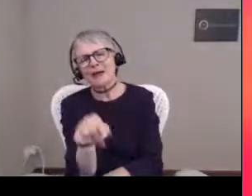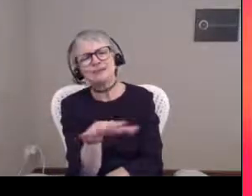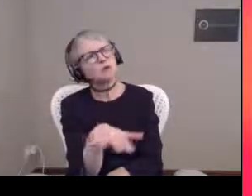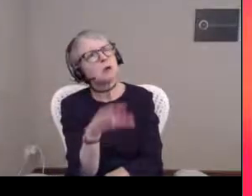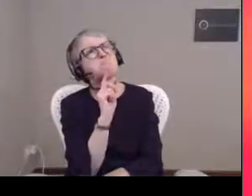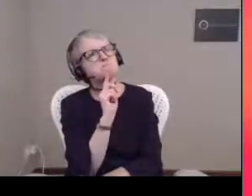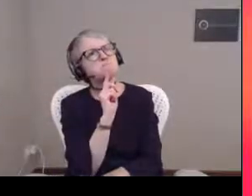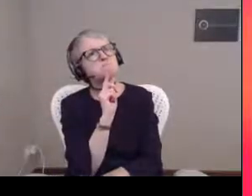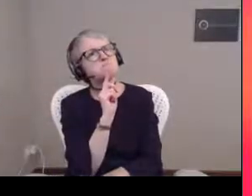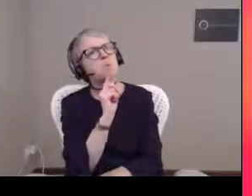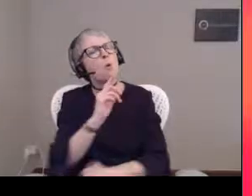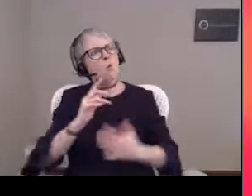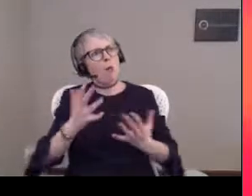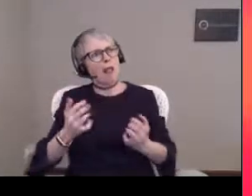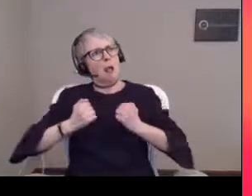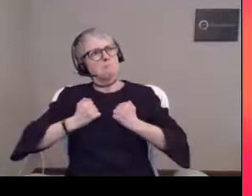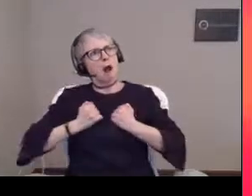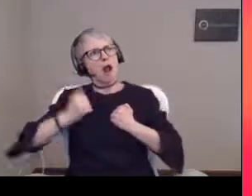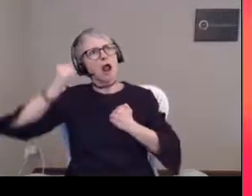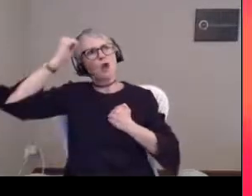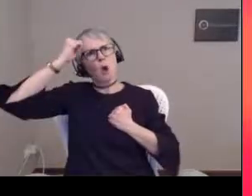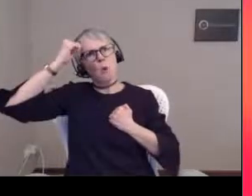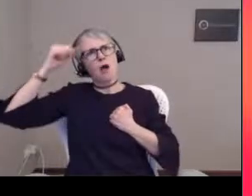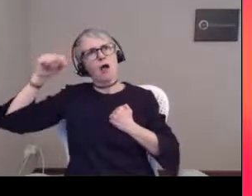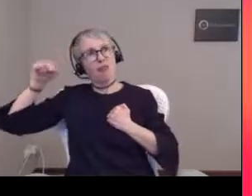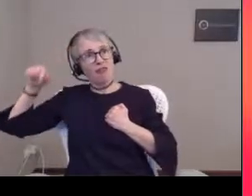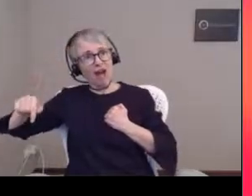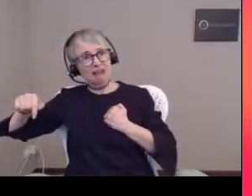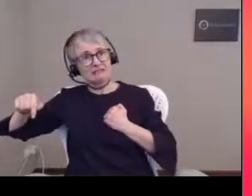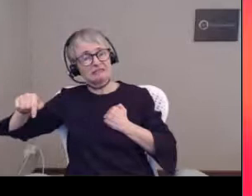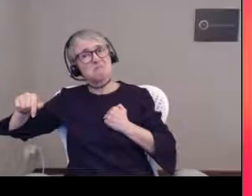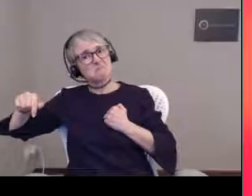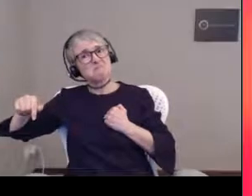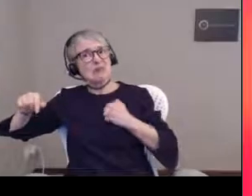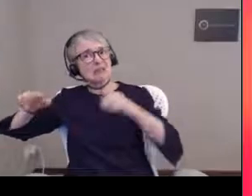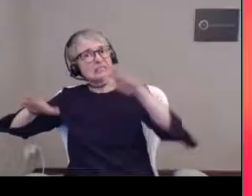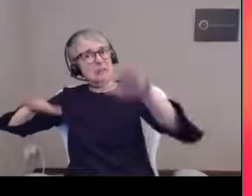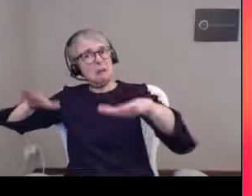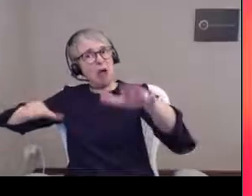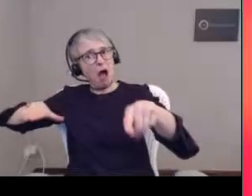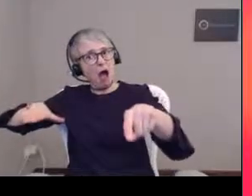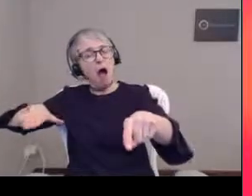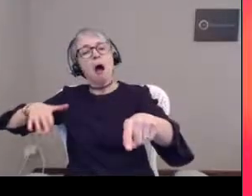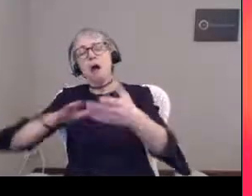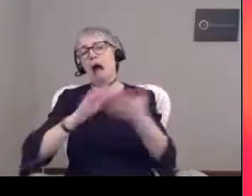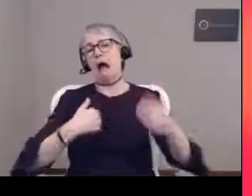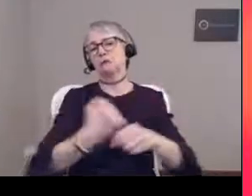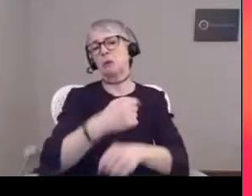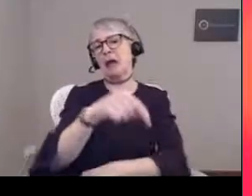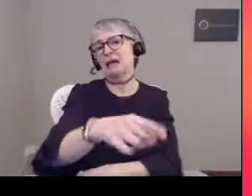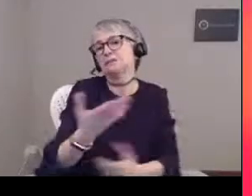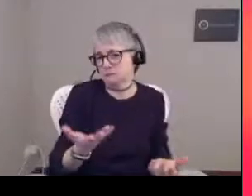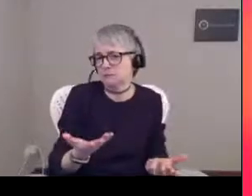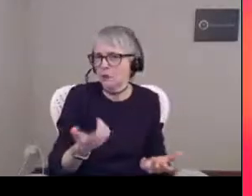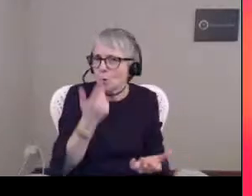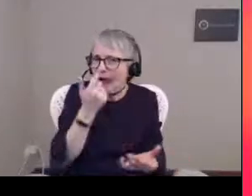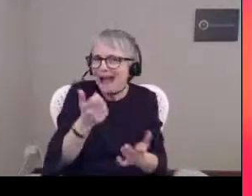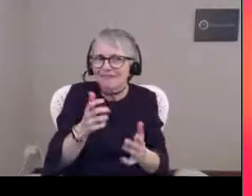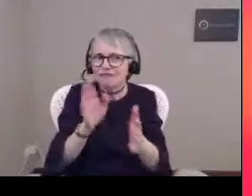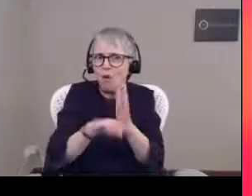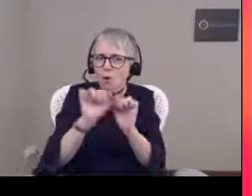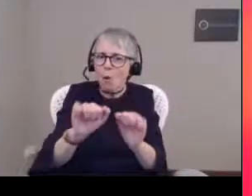with my knowledge from this industry, is how I would approach that to resolve that issue. So what I would do is, if